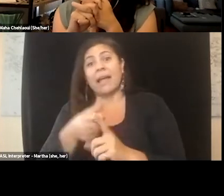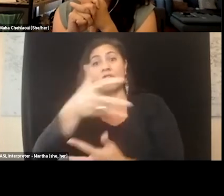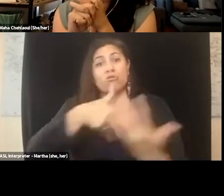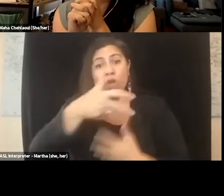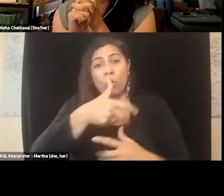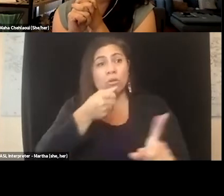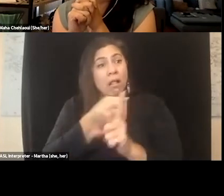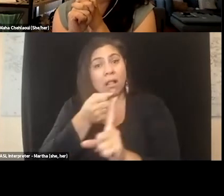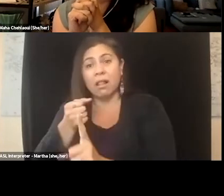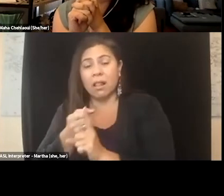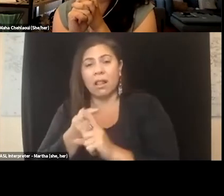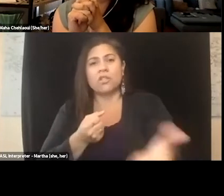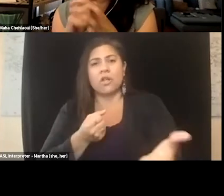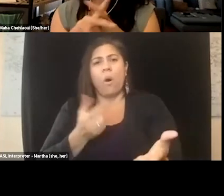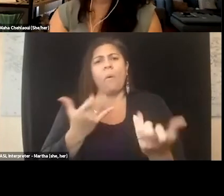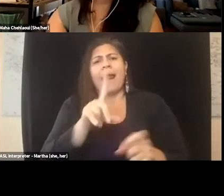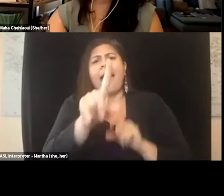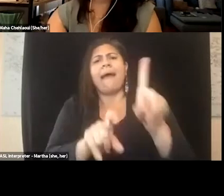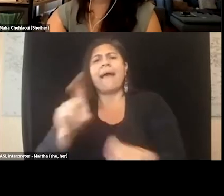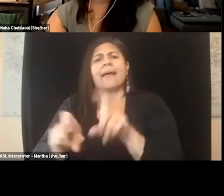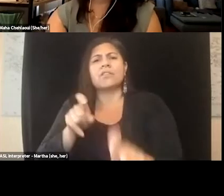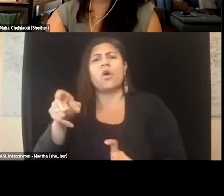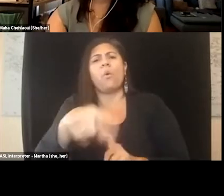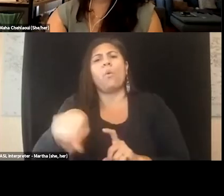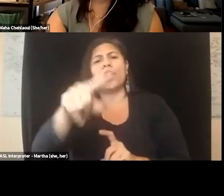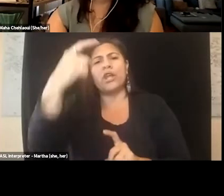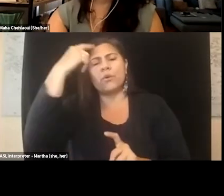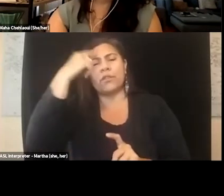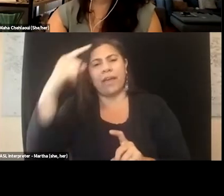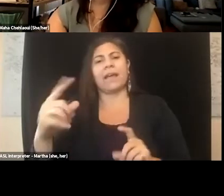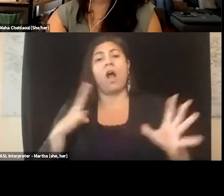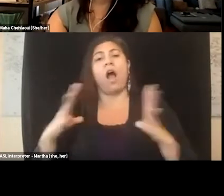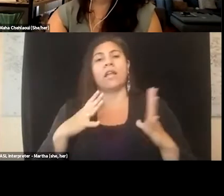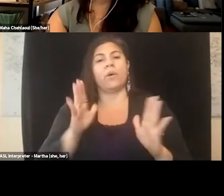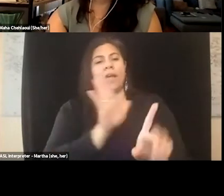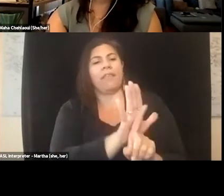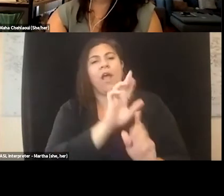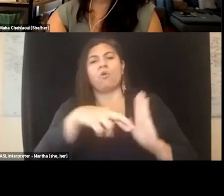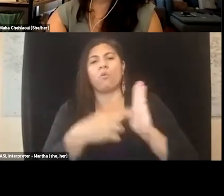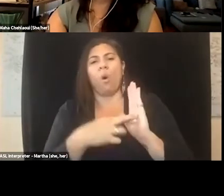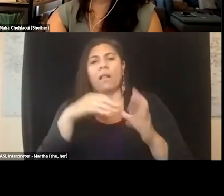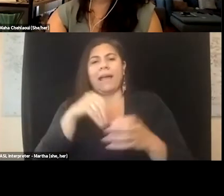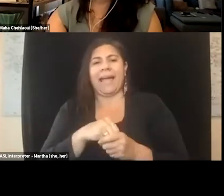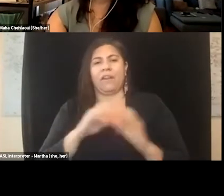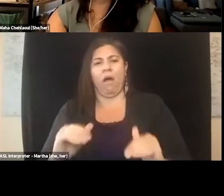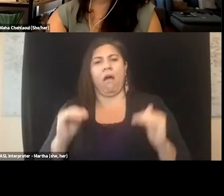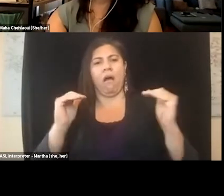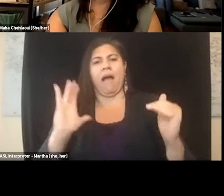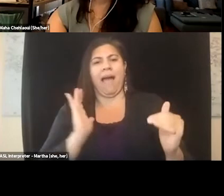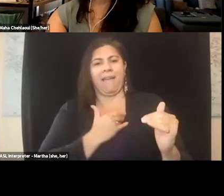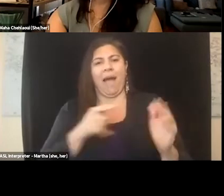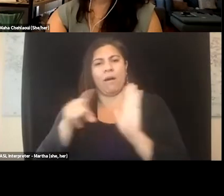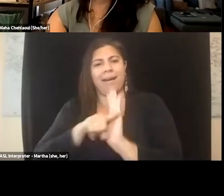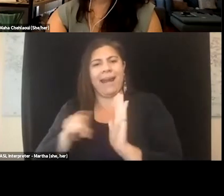ask our panelists, what do you think the role of Hollywood is in the uptick of violence against our communities? And what are some solutions for the